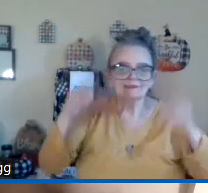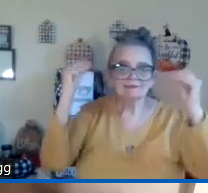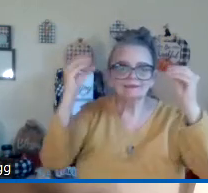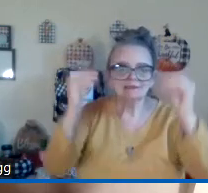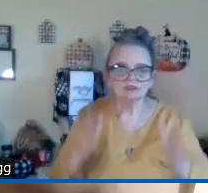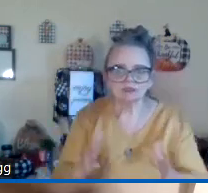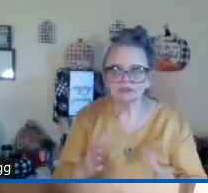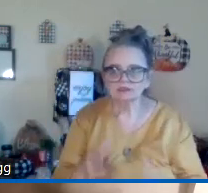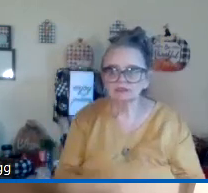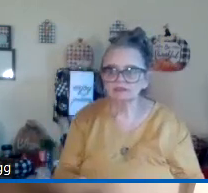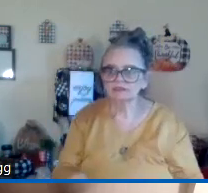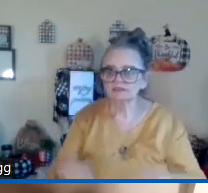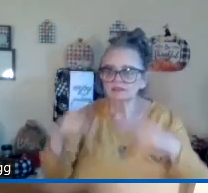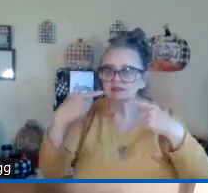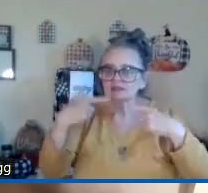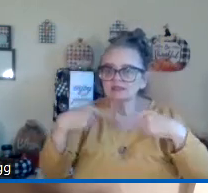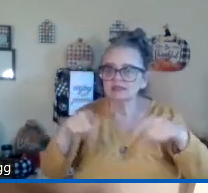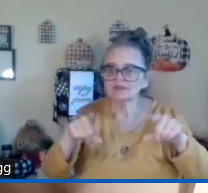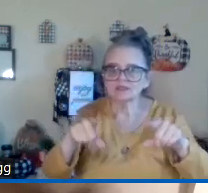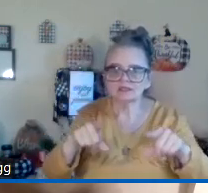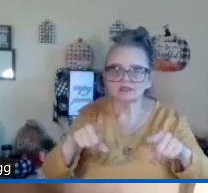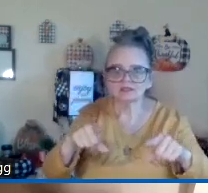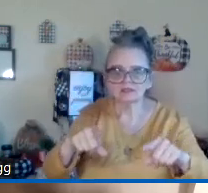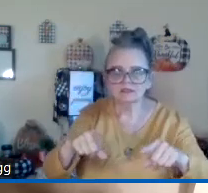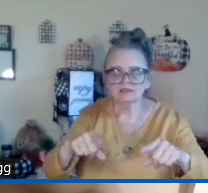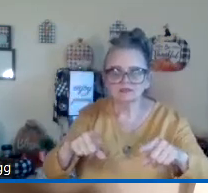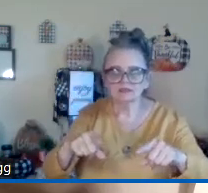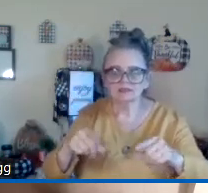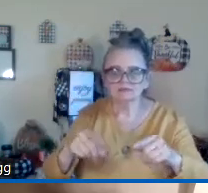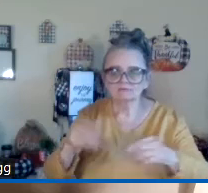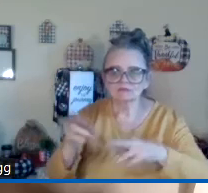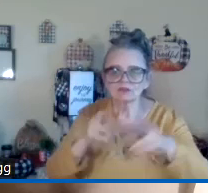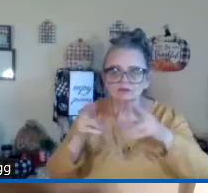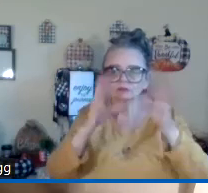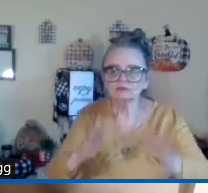go, hell will be his home later.